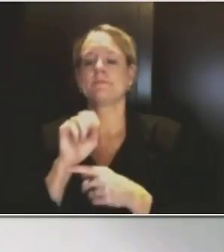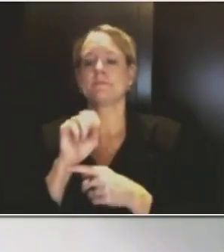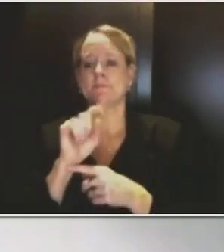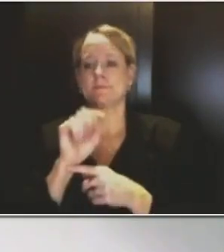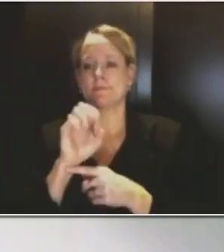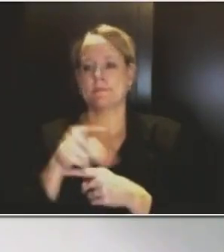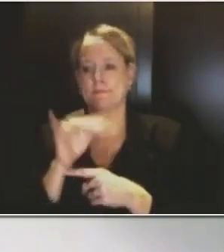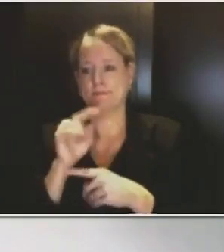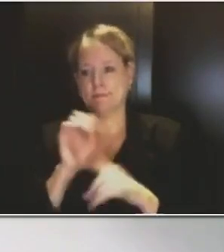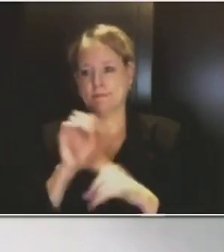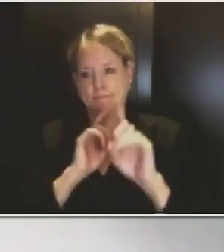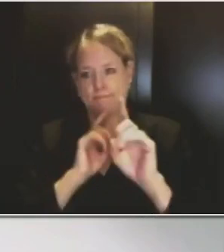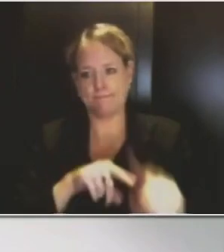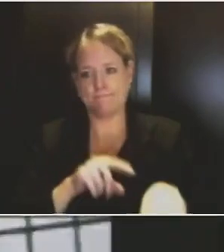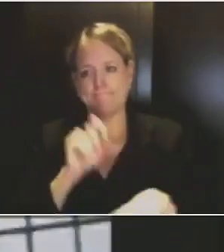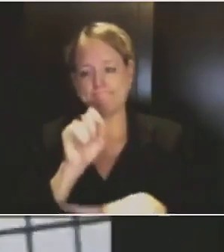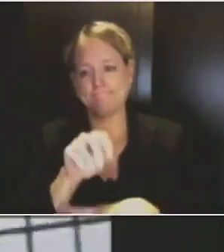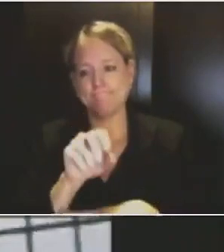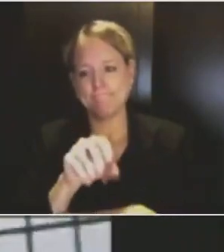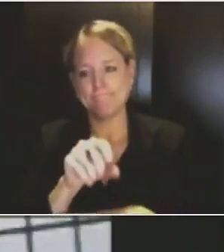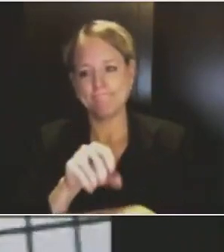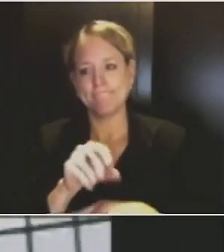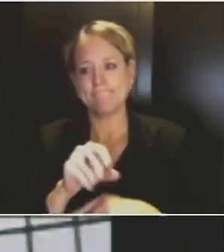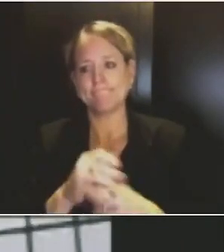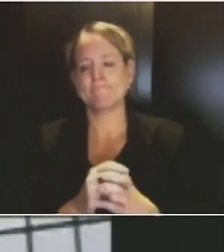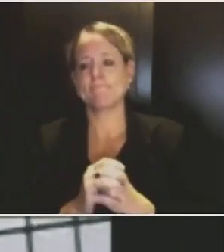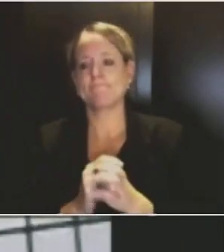this, and basically, yes, we